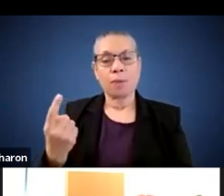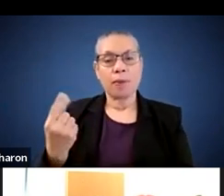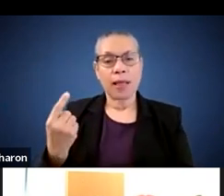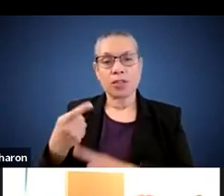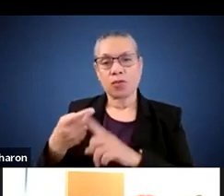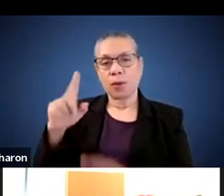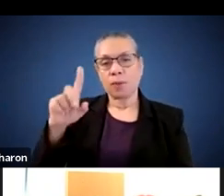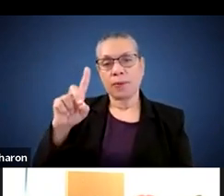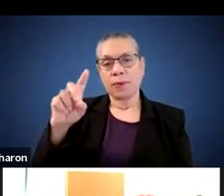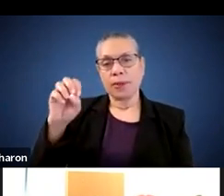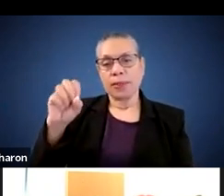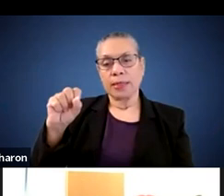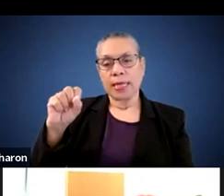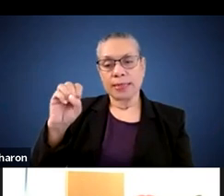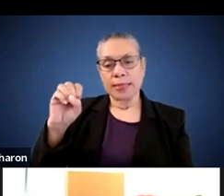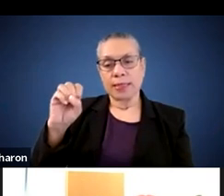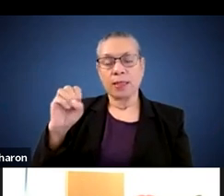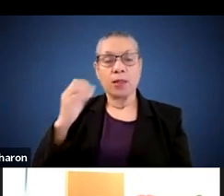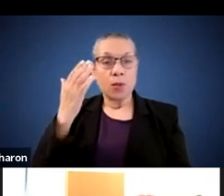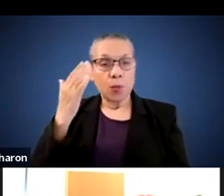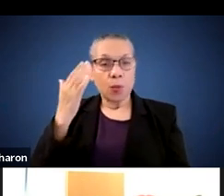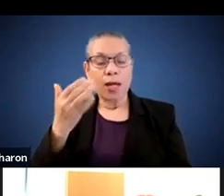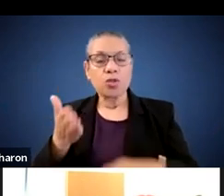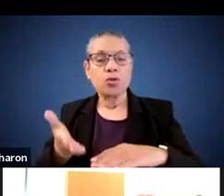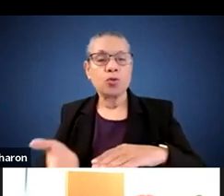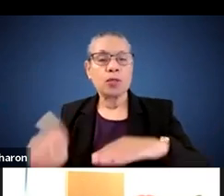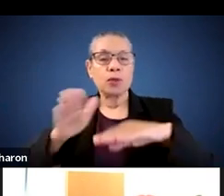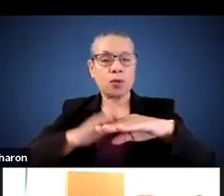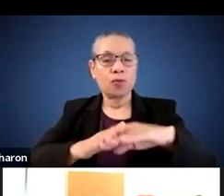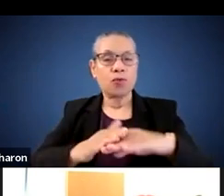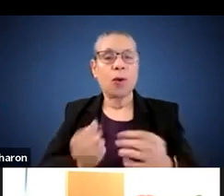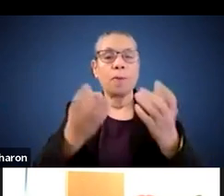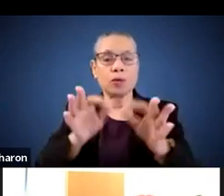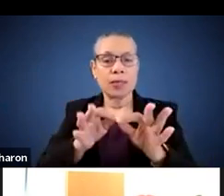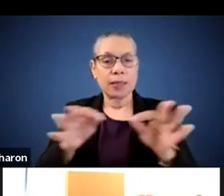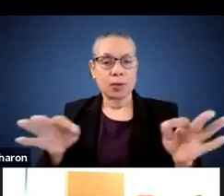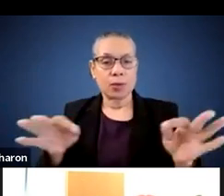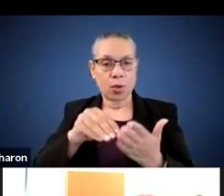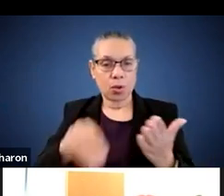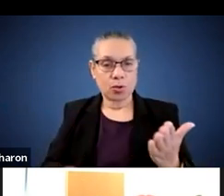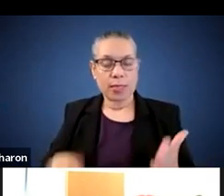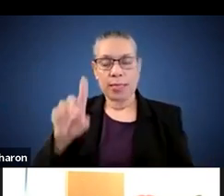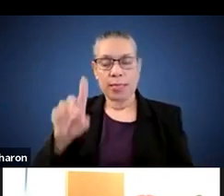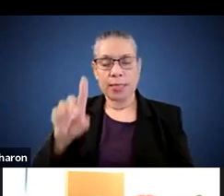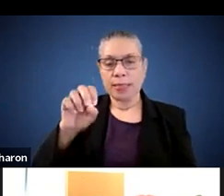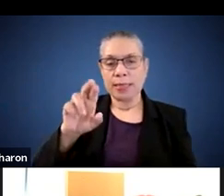Desi um specifically to increase support services for multilingual Learners at Dearborn um and